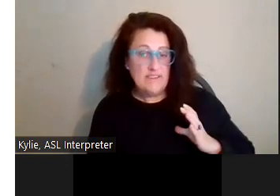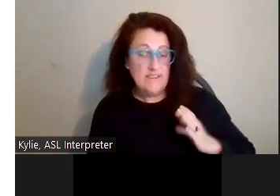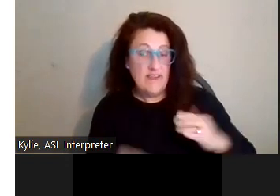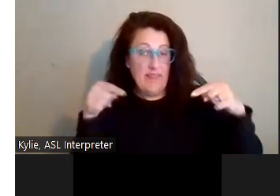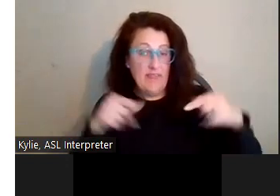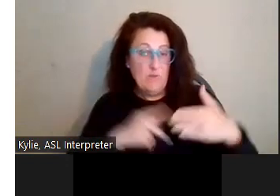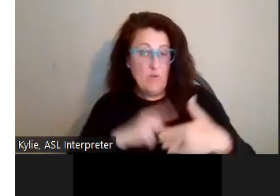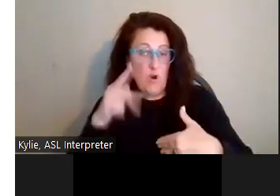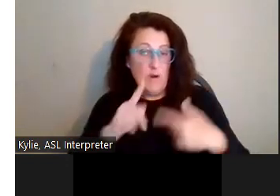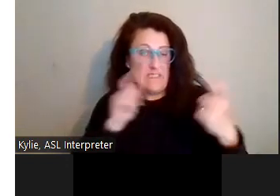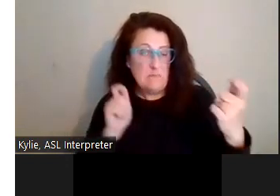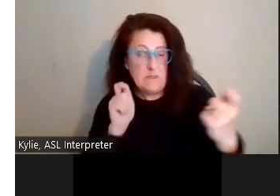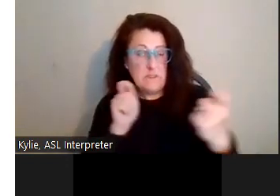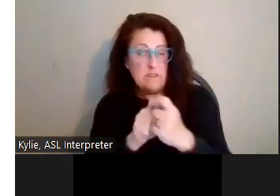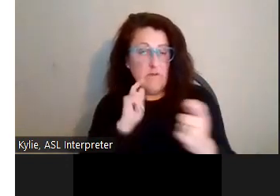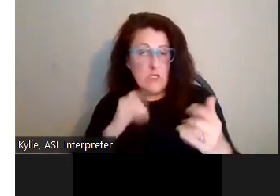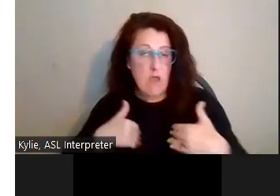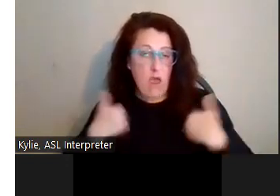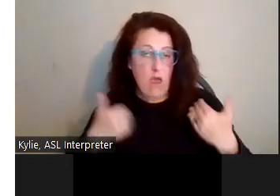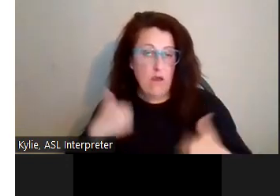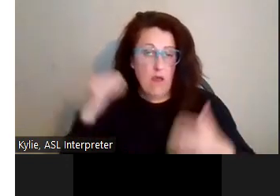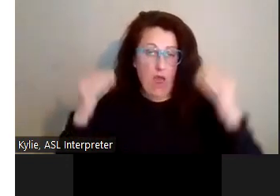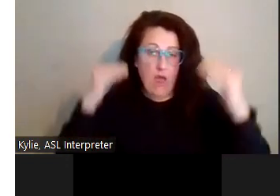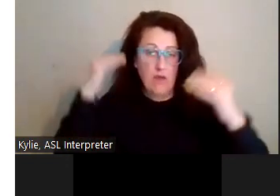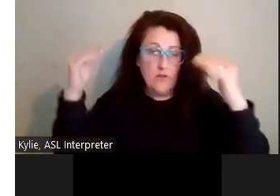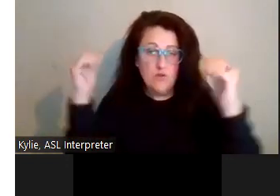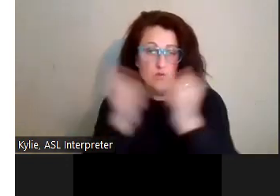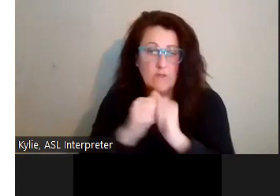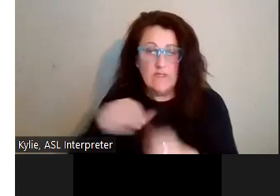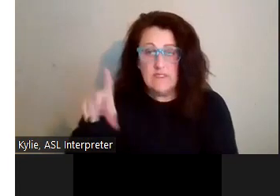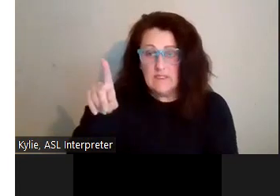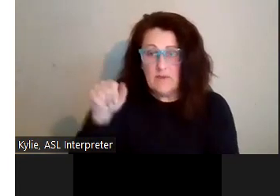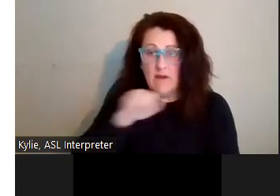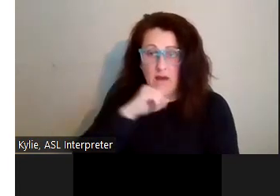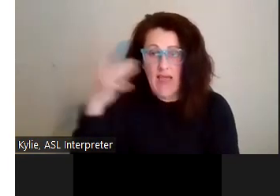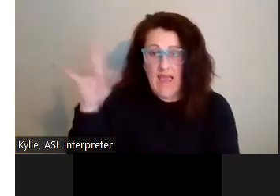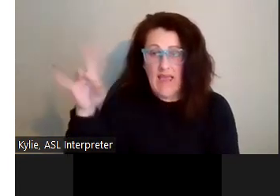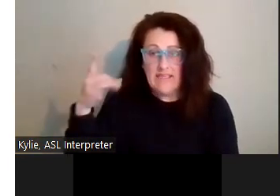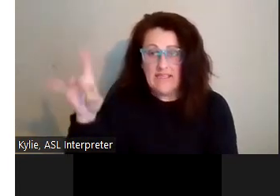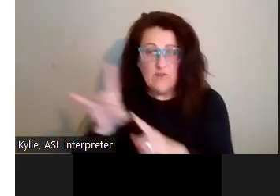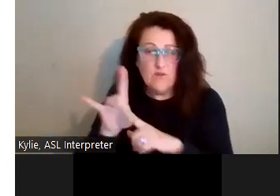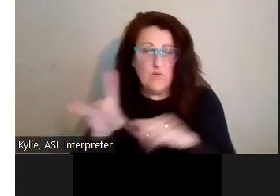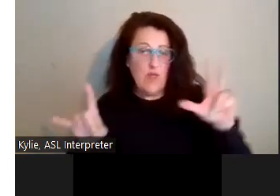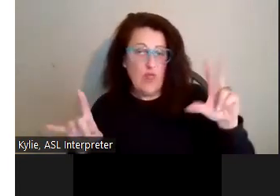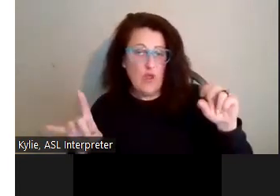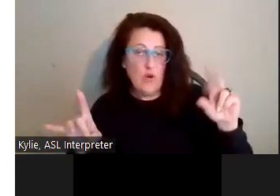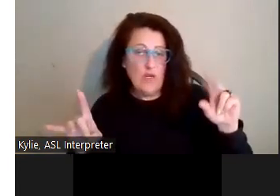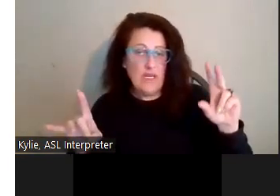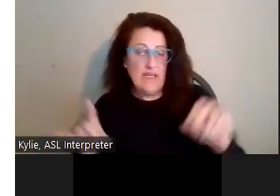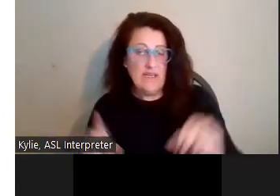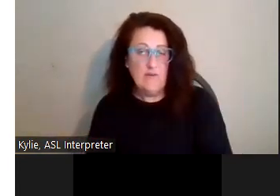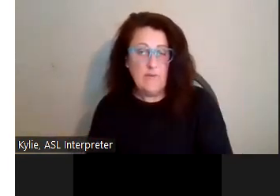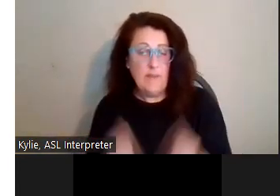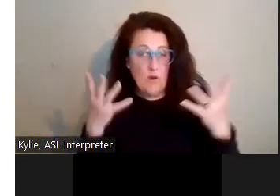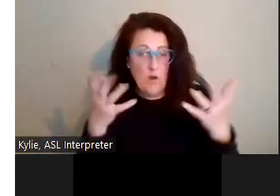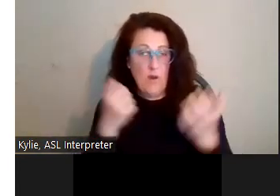is specifically for young adults with disabilities who are 18 to 30 years old. And we want to help